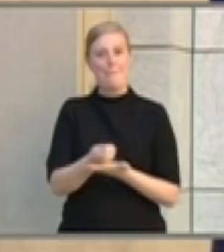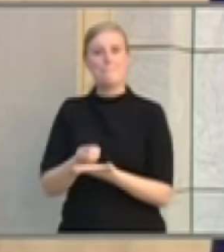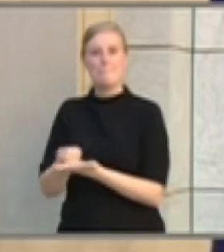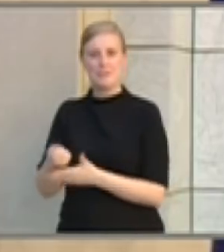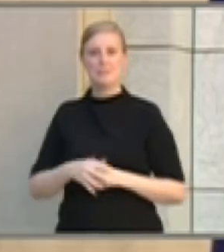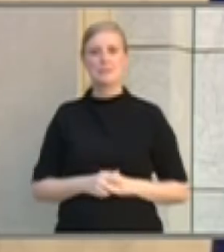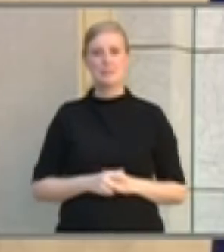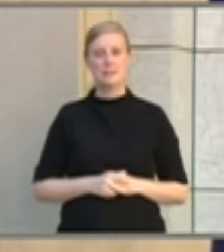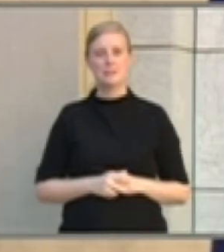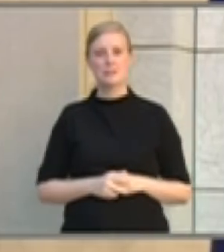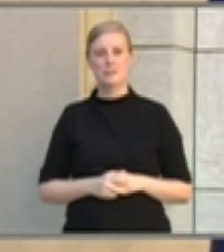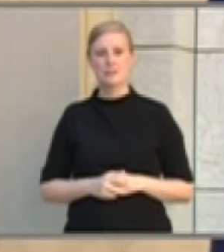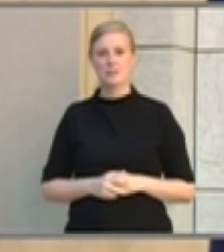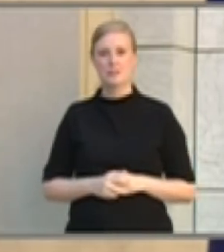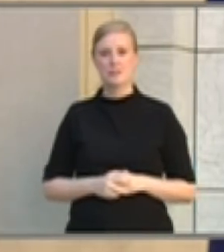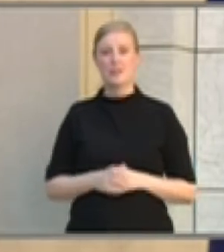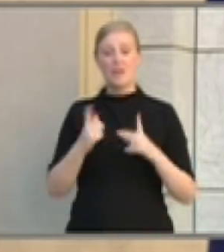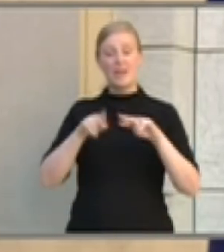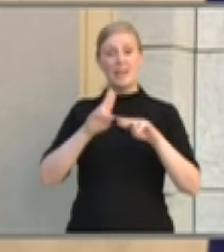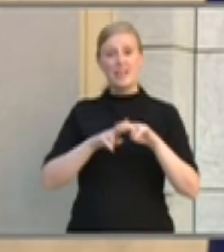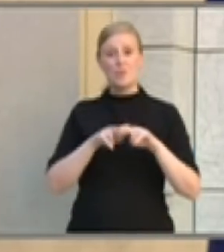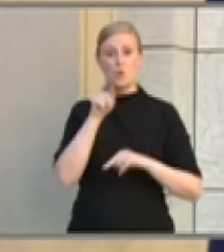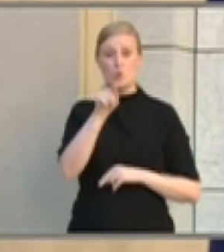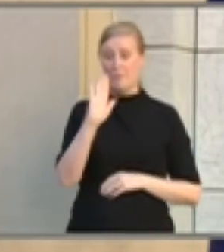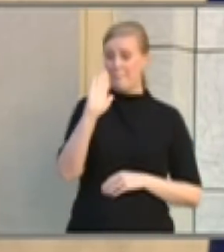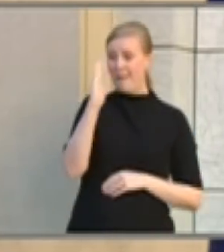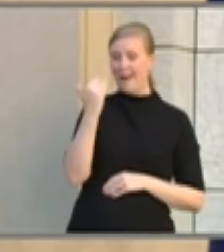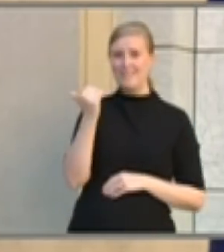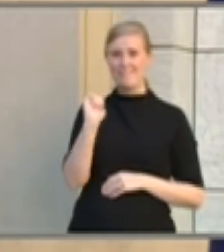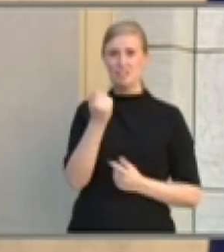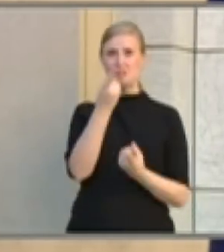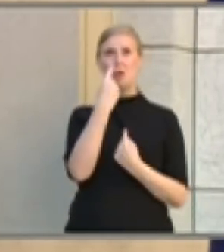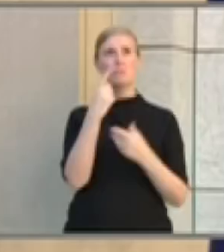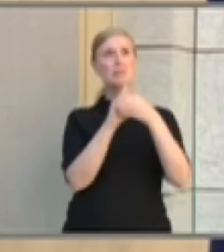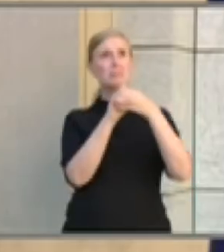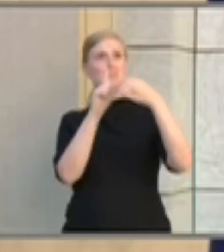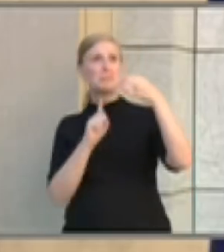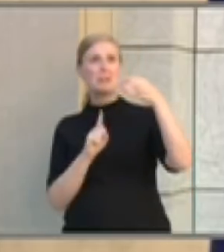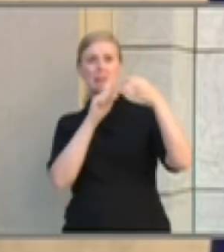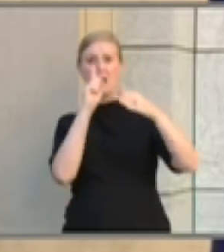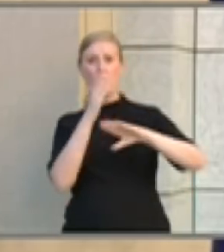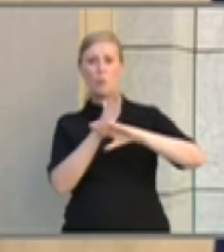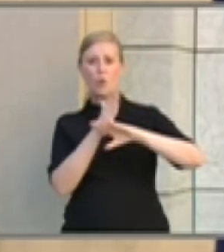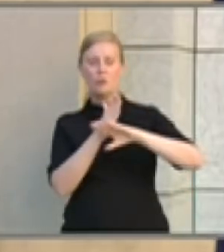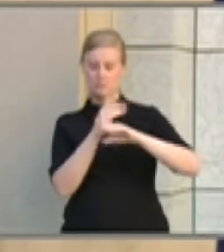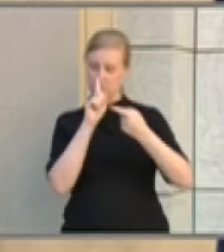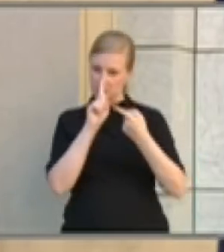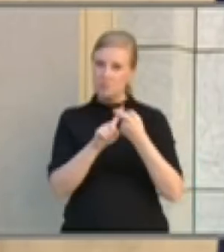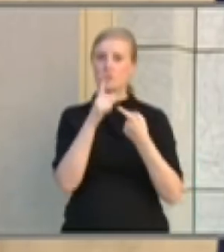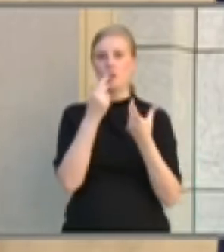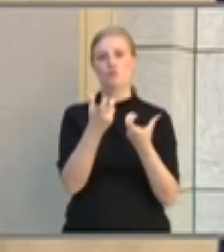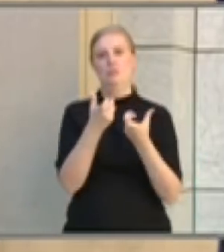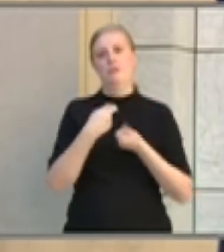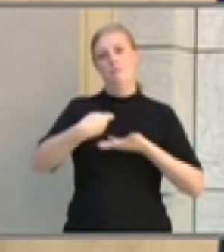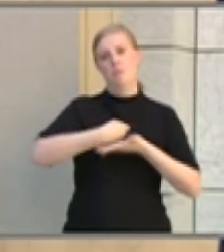still eligible for these payments. To be eligible, the turnover of the business will need to have